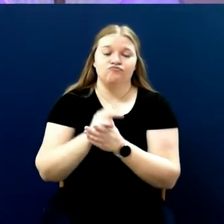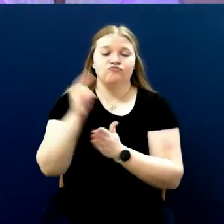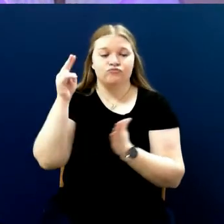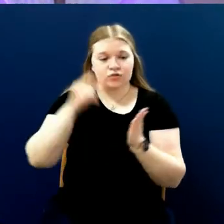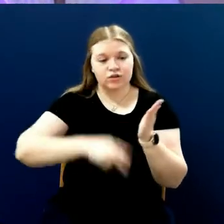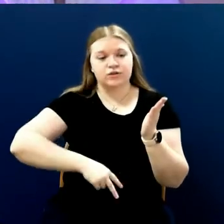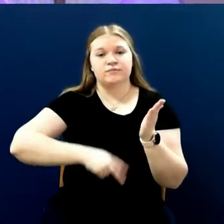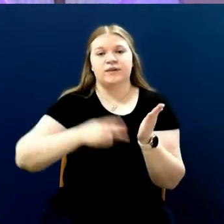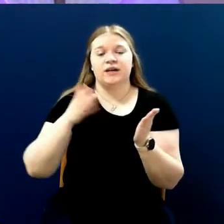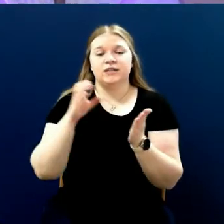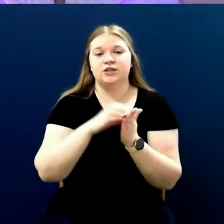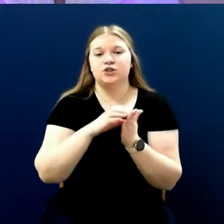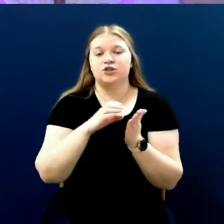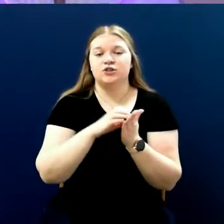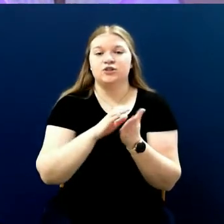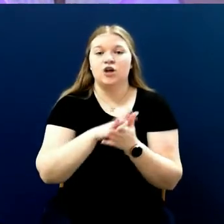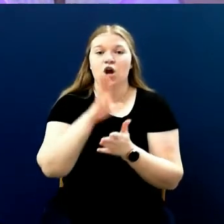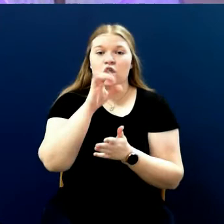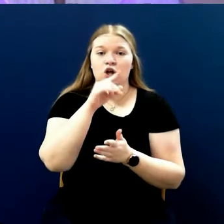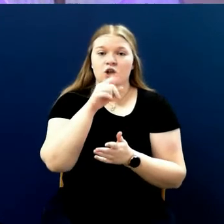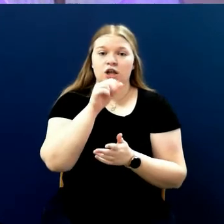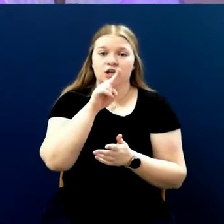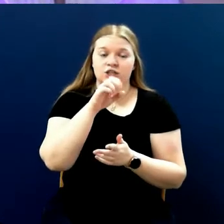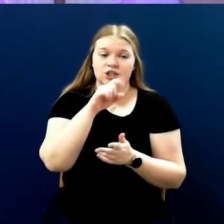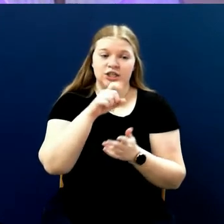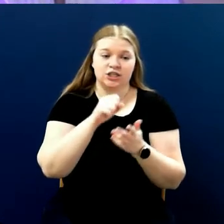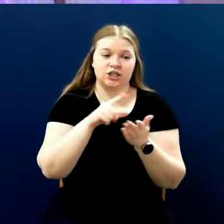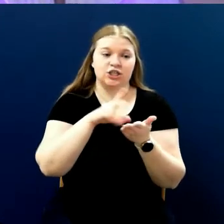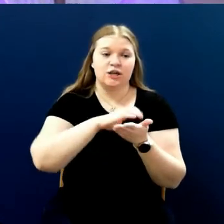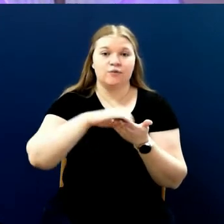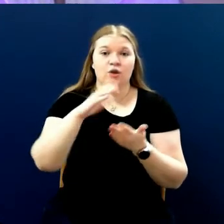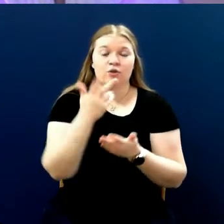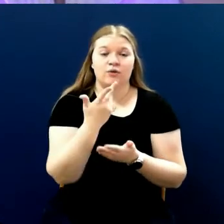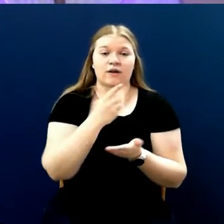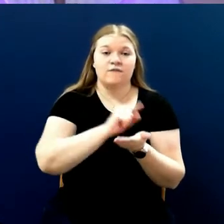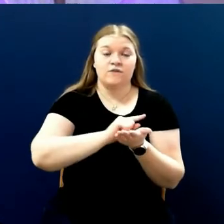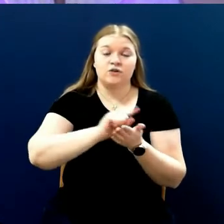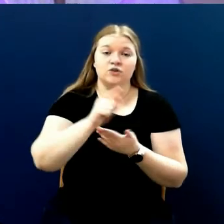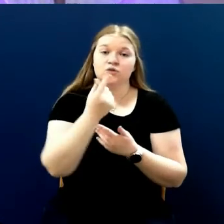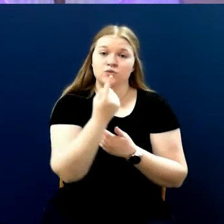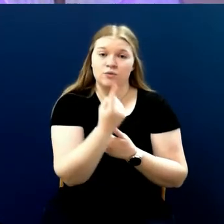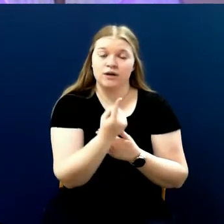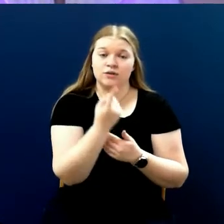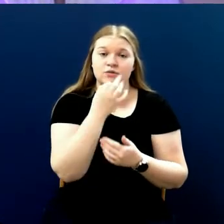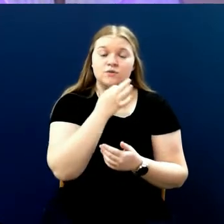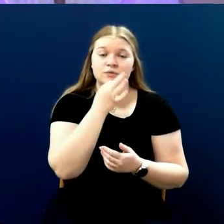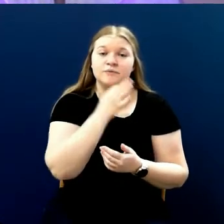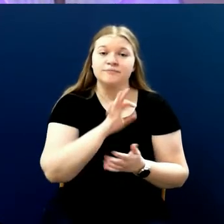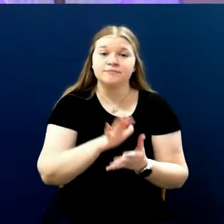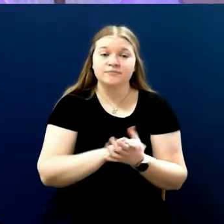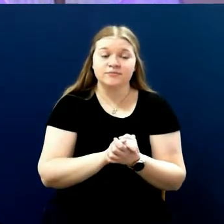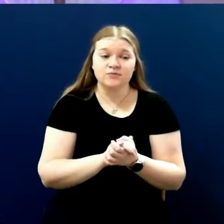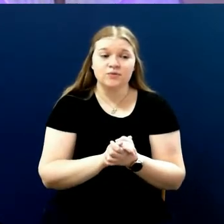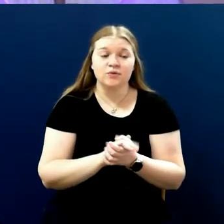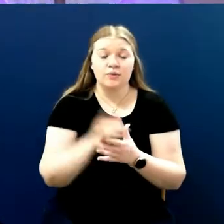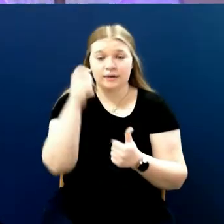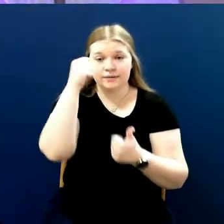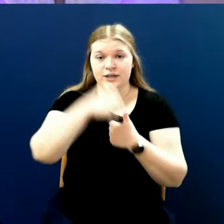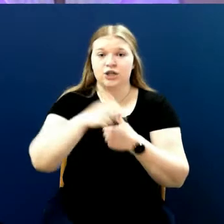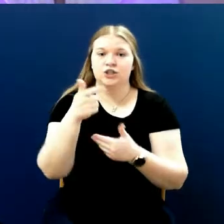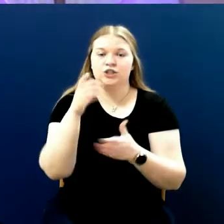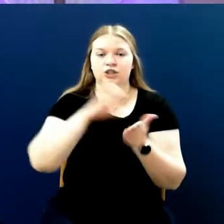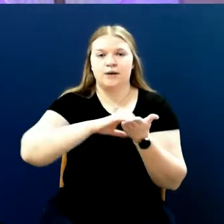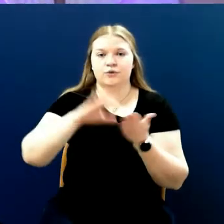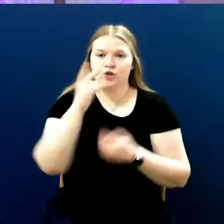passage, Colossians chapter 3, we'll start here in verse 1 in just a moment, but remind you about chapter 2. First of